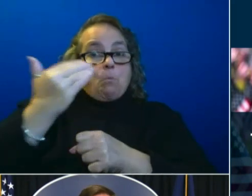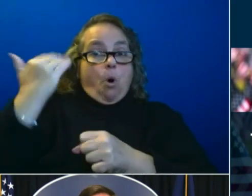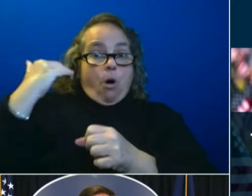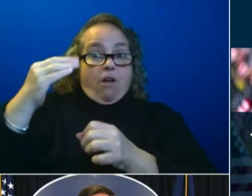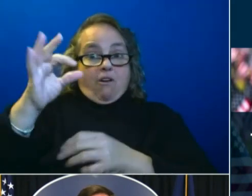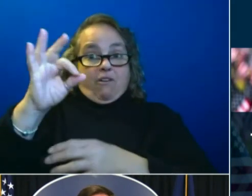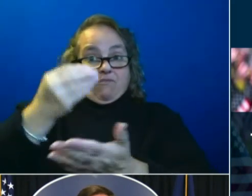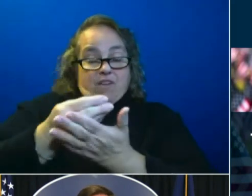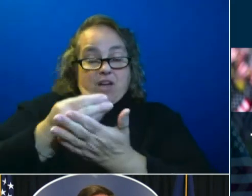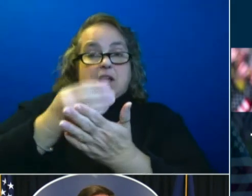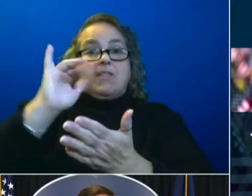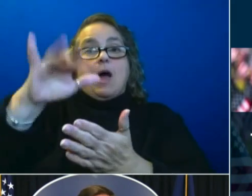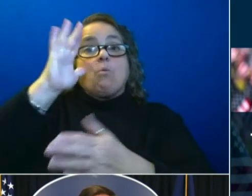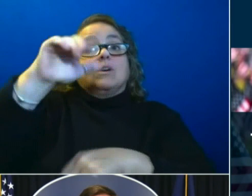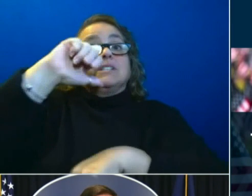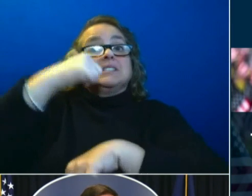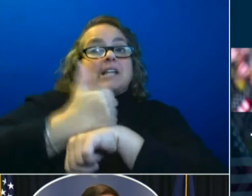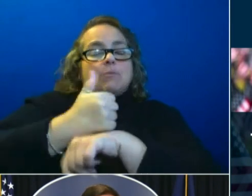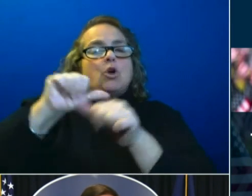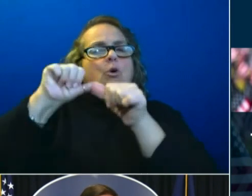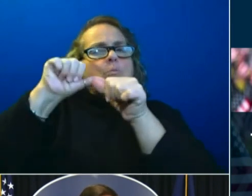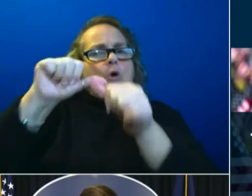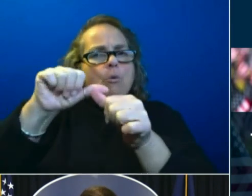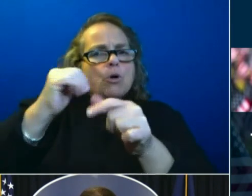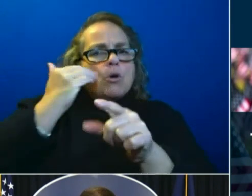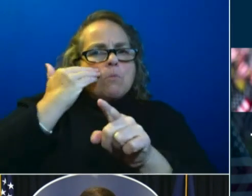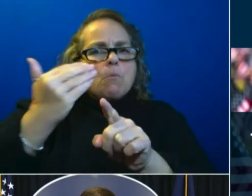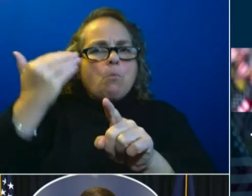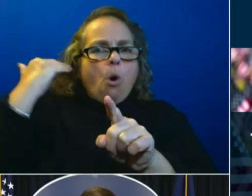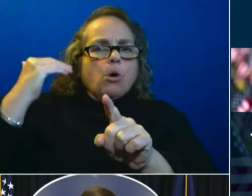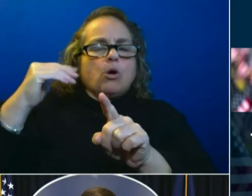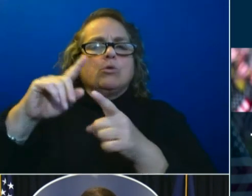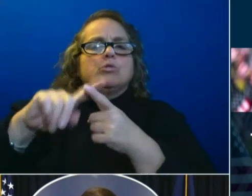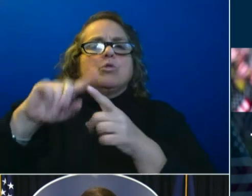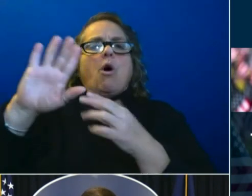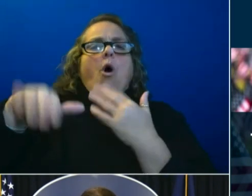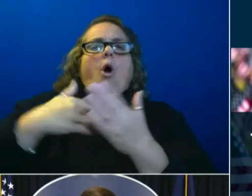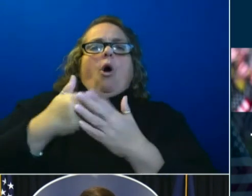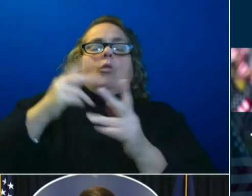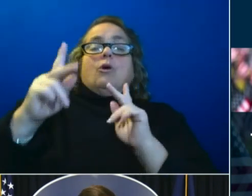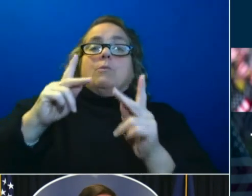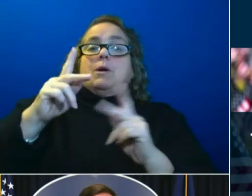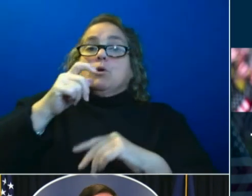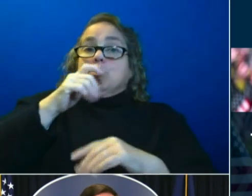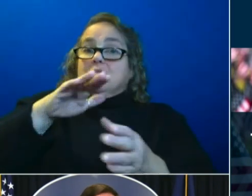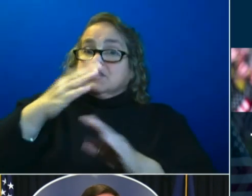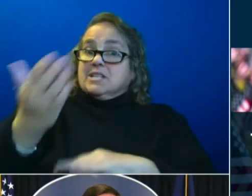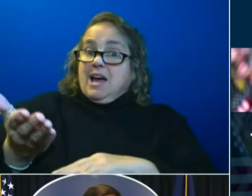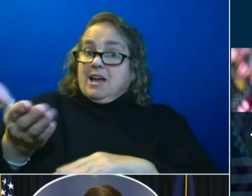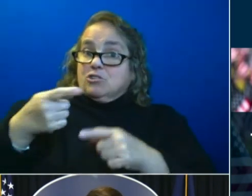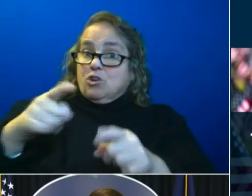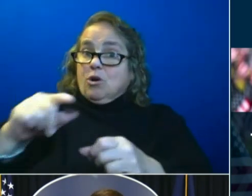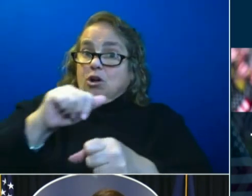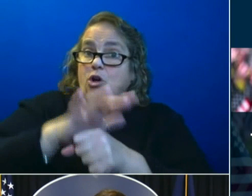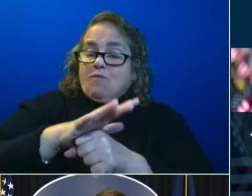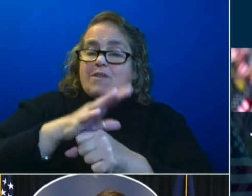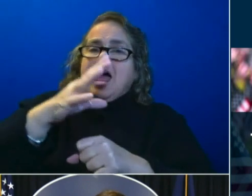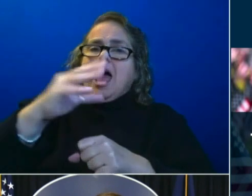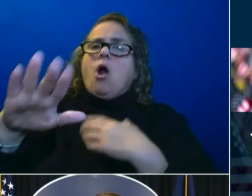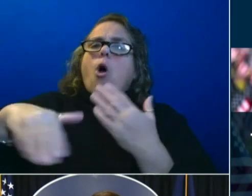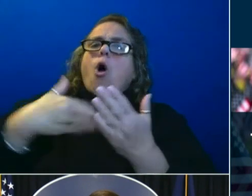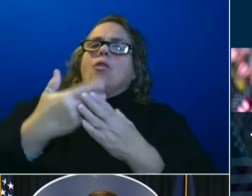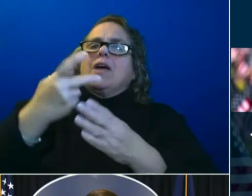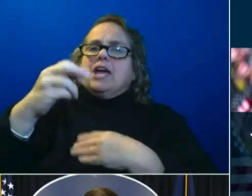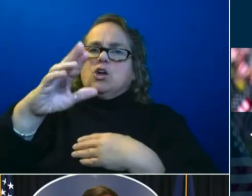victims of this war and to our heroes during this time right here in our Capitol Monument Park.